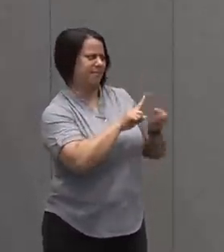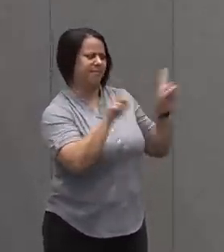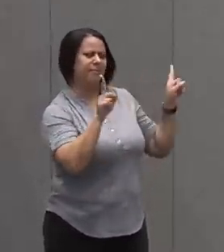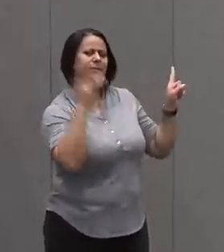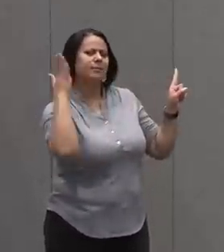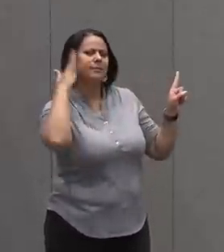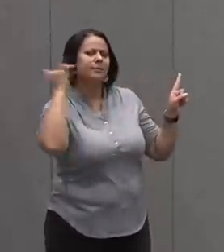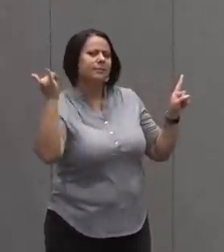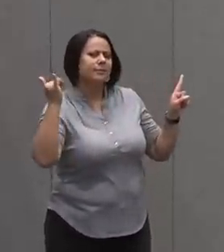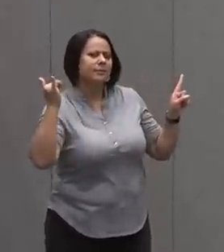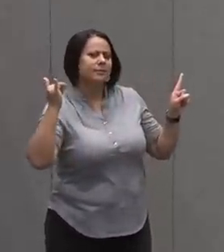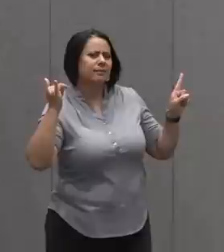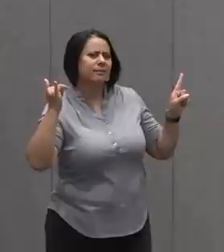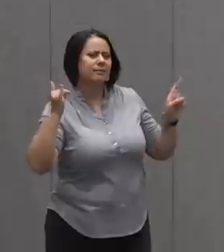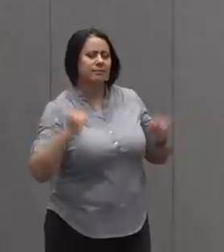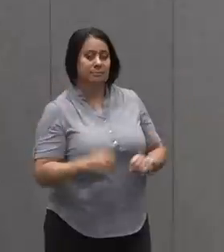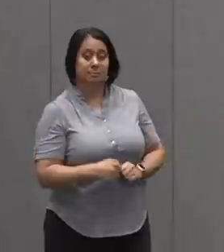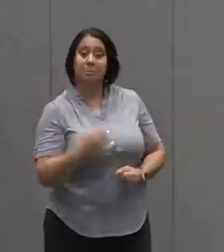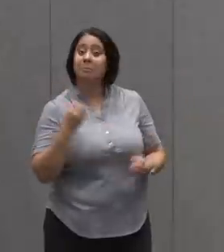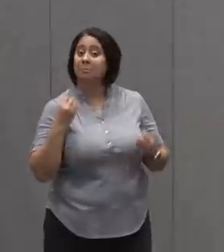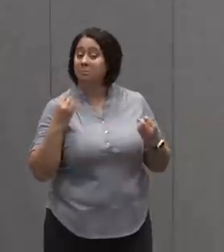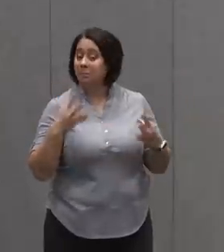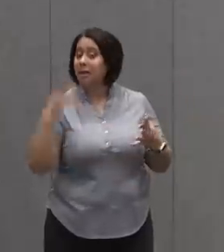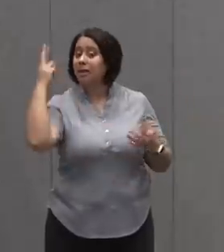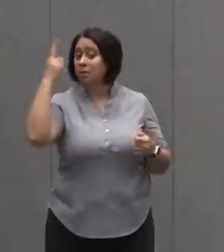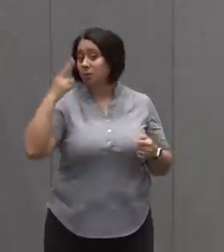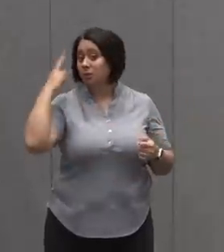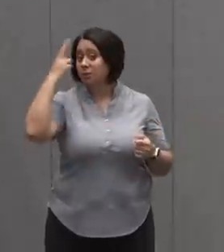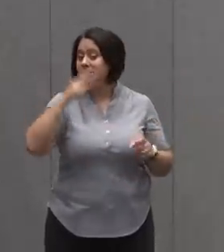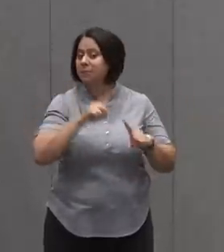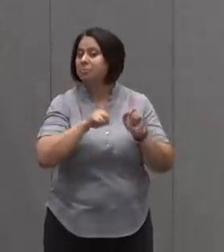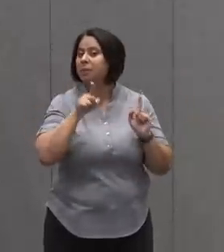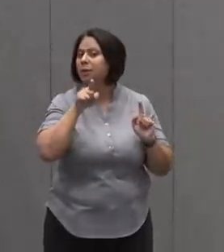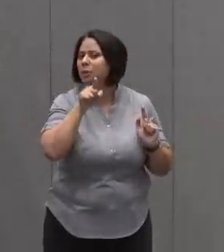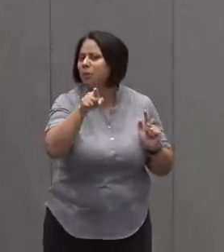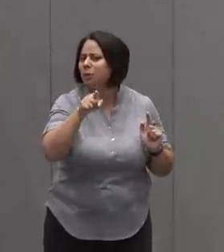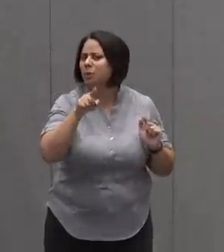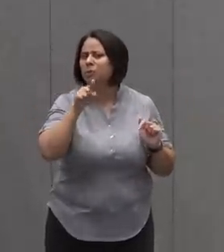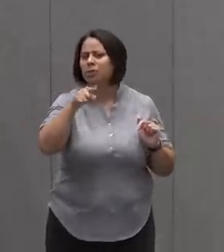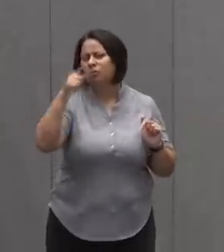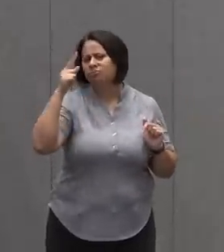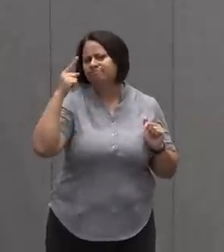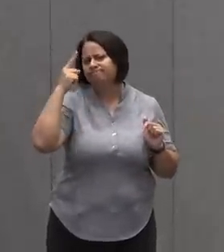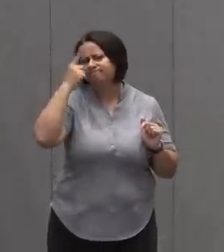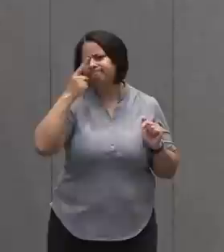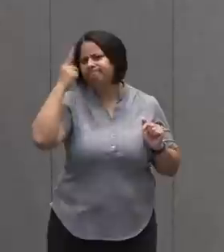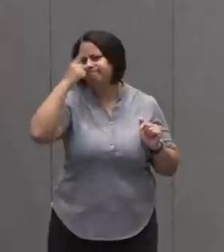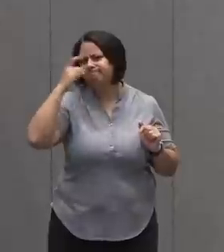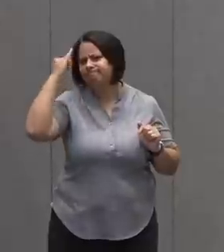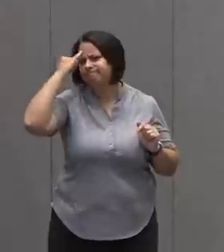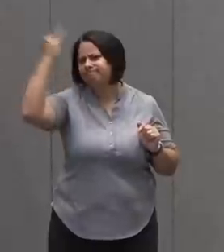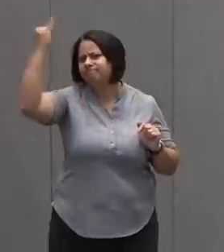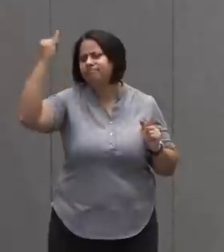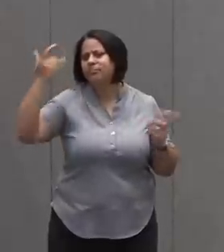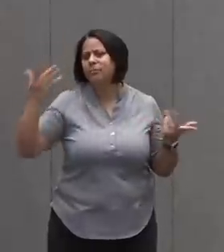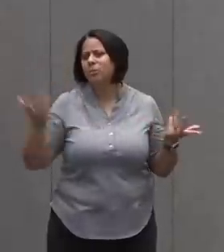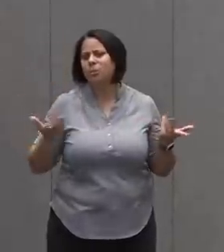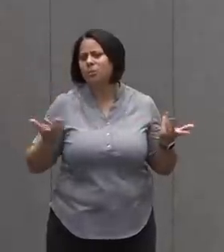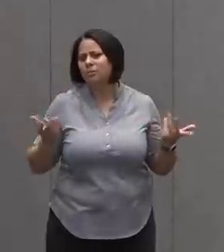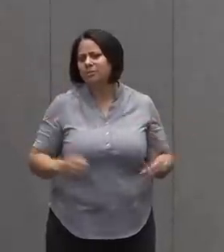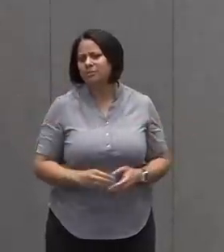belong. There's many reasons why they could not belong, but we want to hear some reasons why you think one of these would not